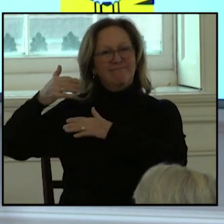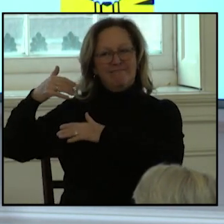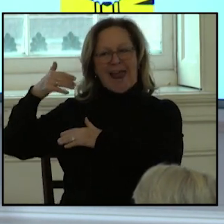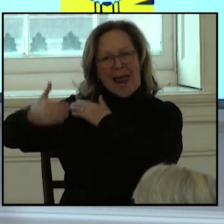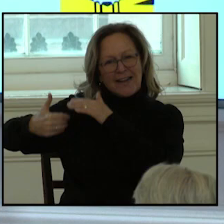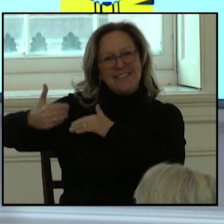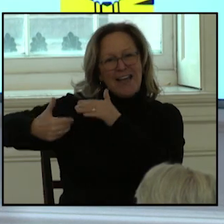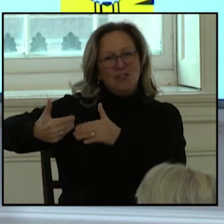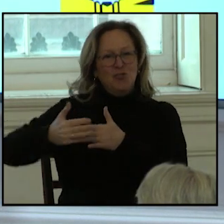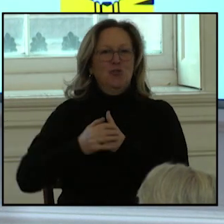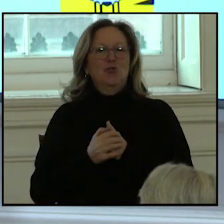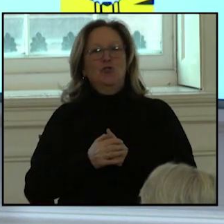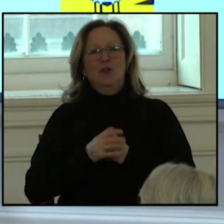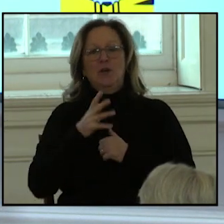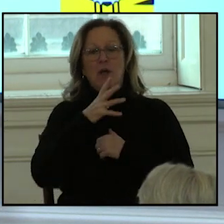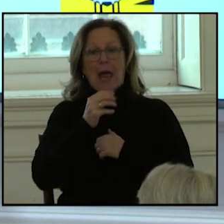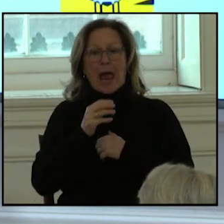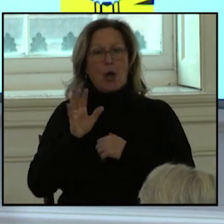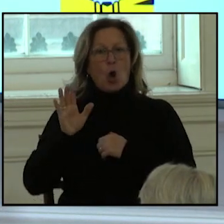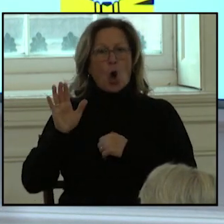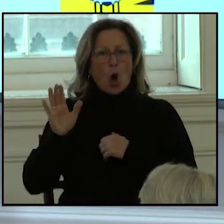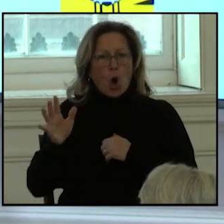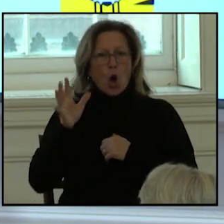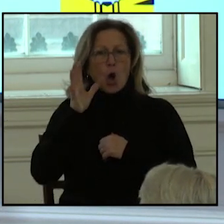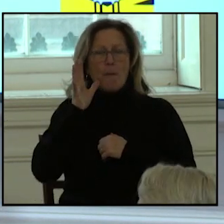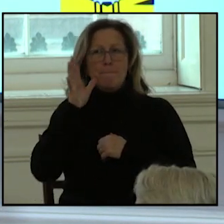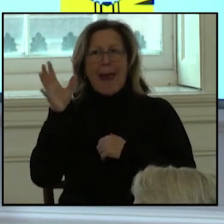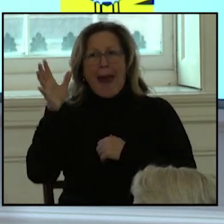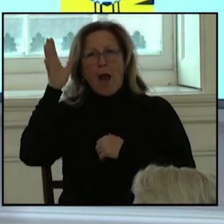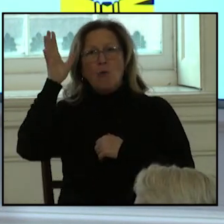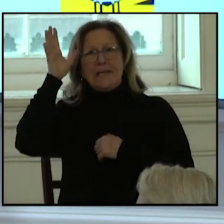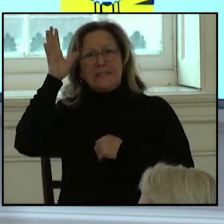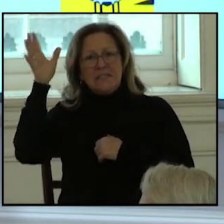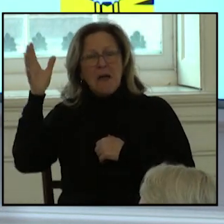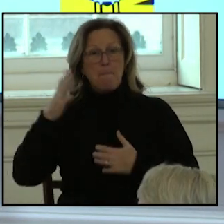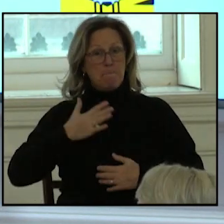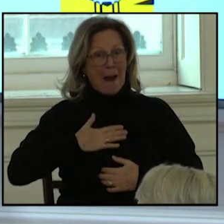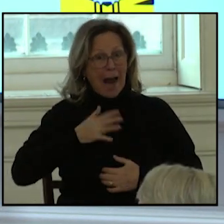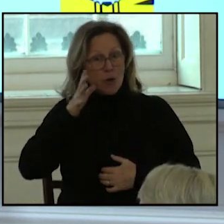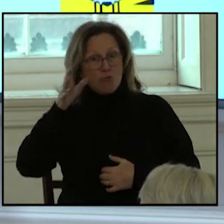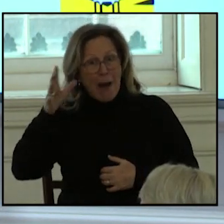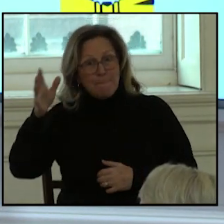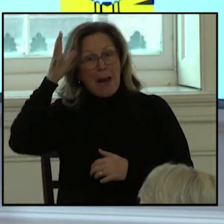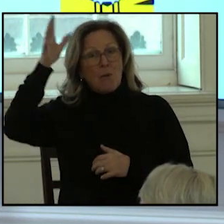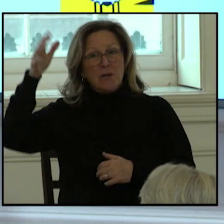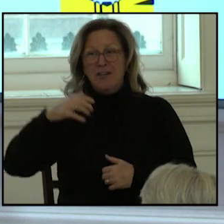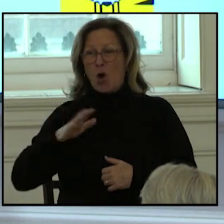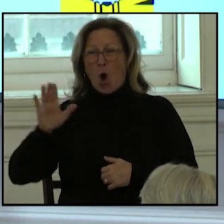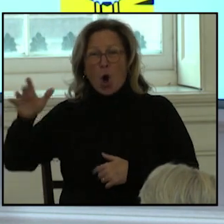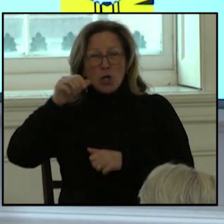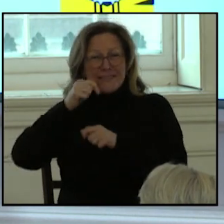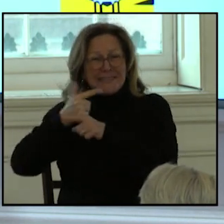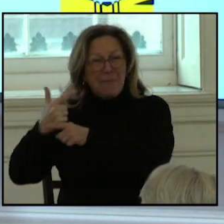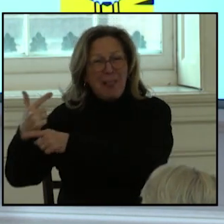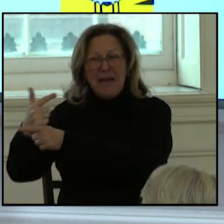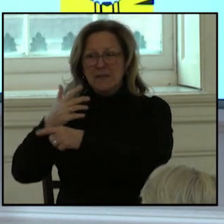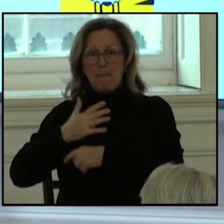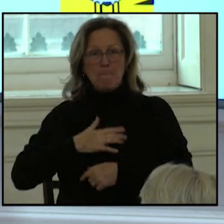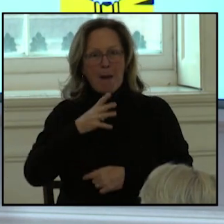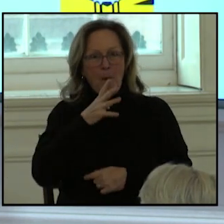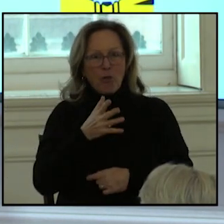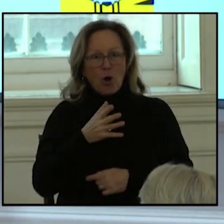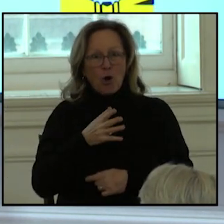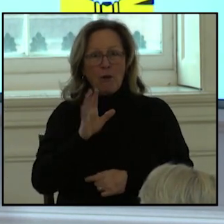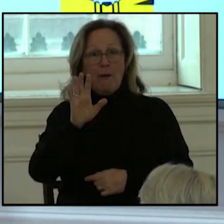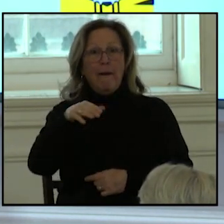and her parents, my grandparents, her siblings, my mother. And if it weren't for